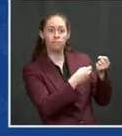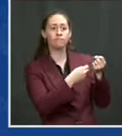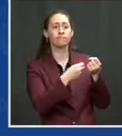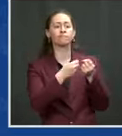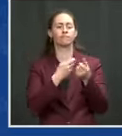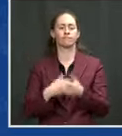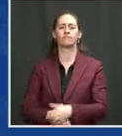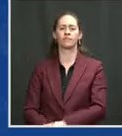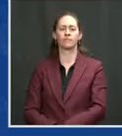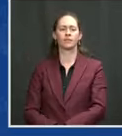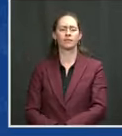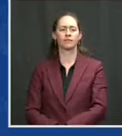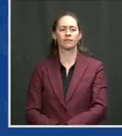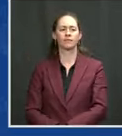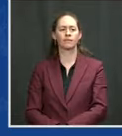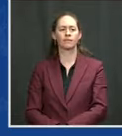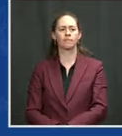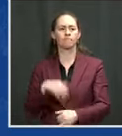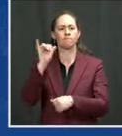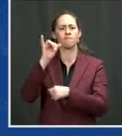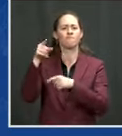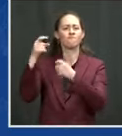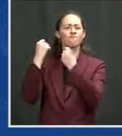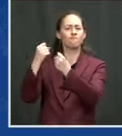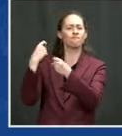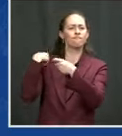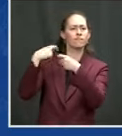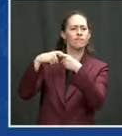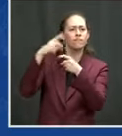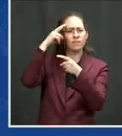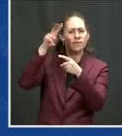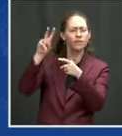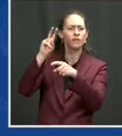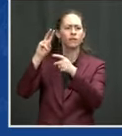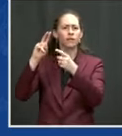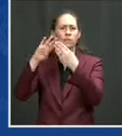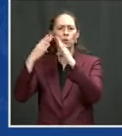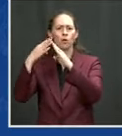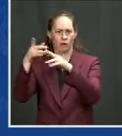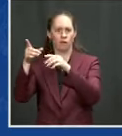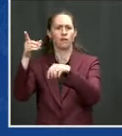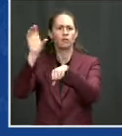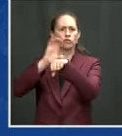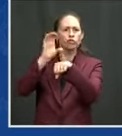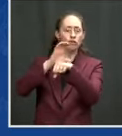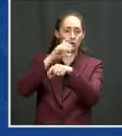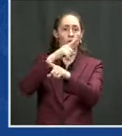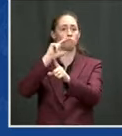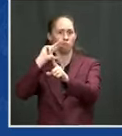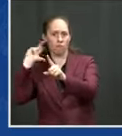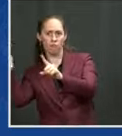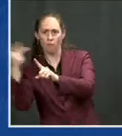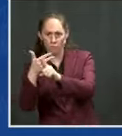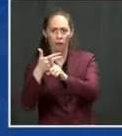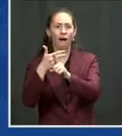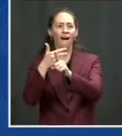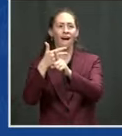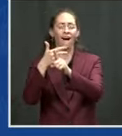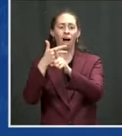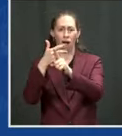who will bring these mobile pop up clinics right to the church where people can go and get those vaccinations. We've opened a portal to any